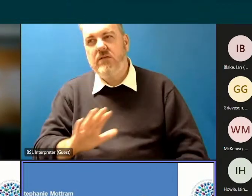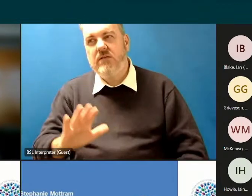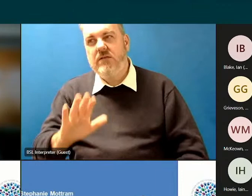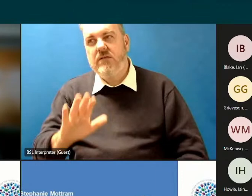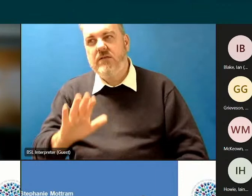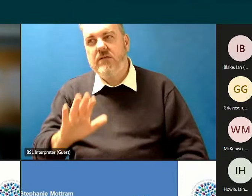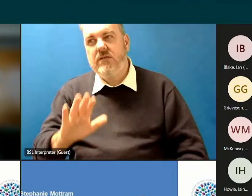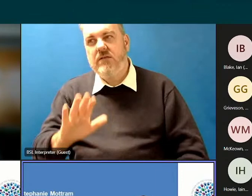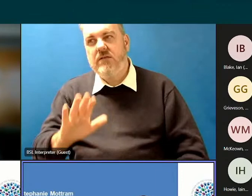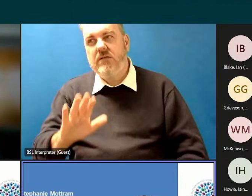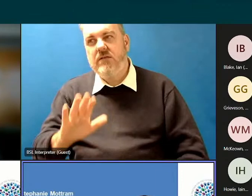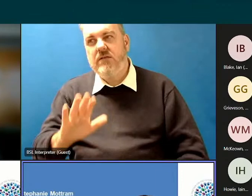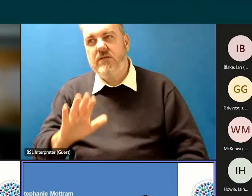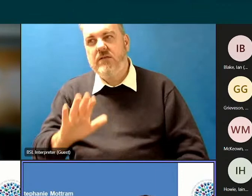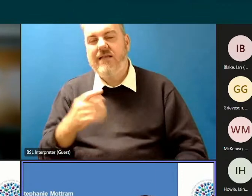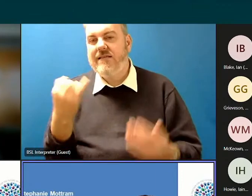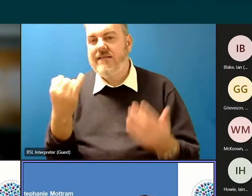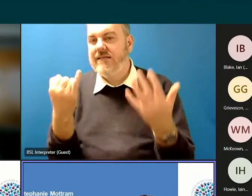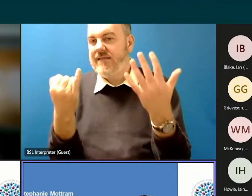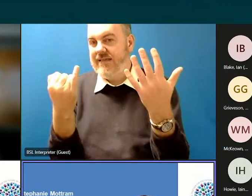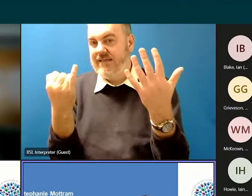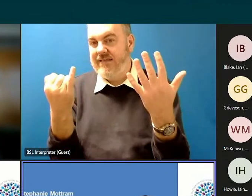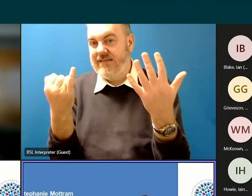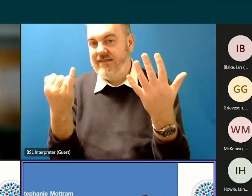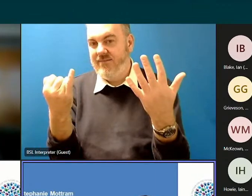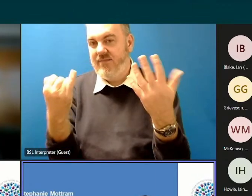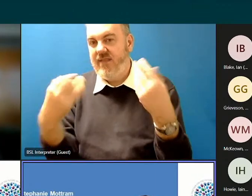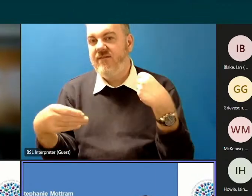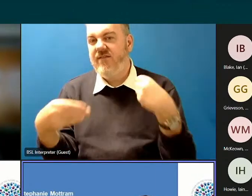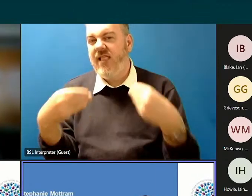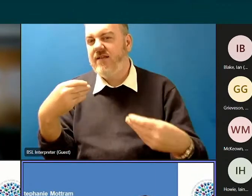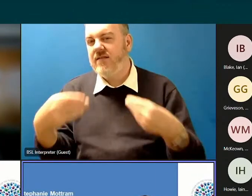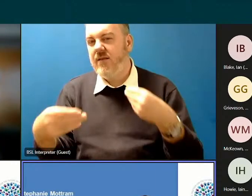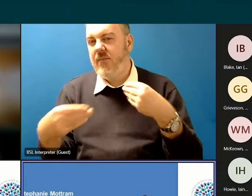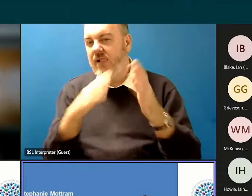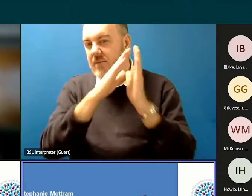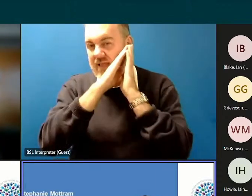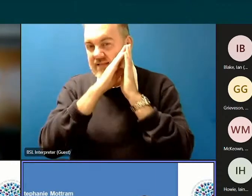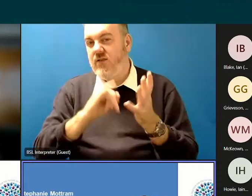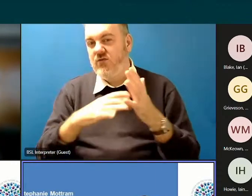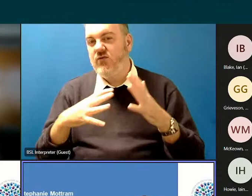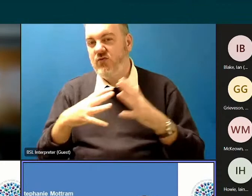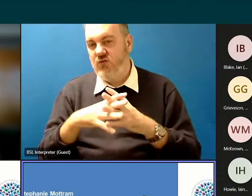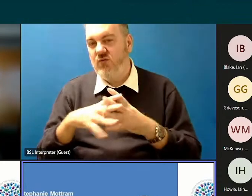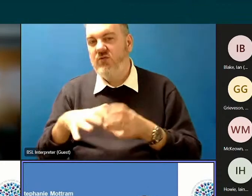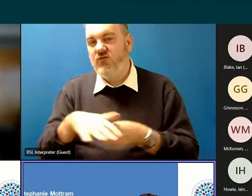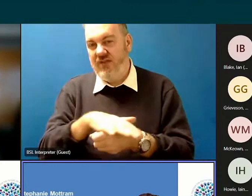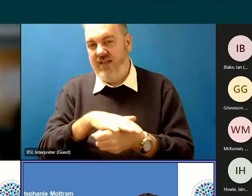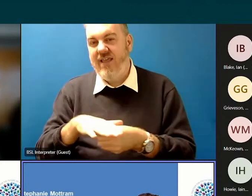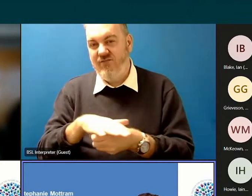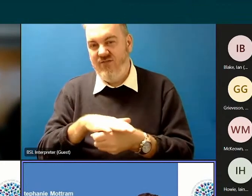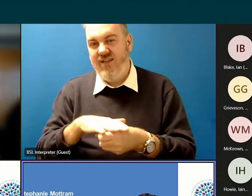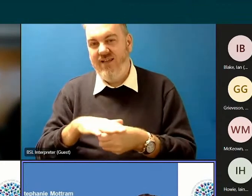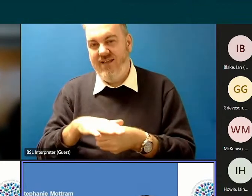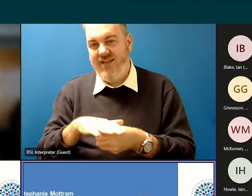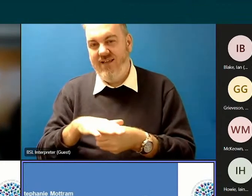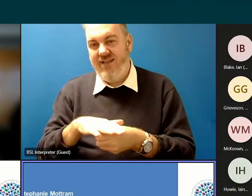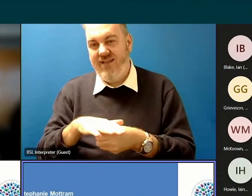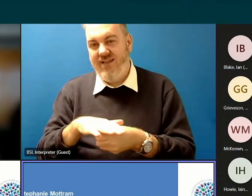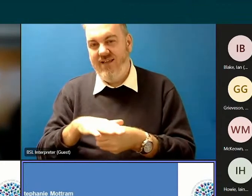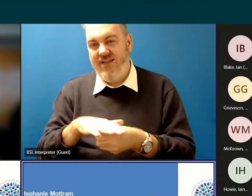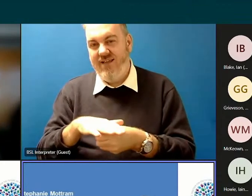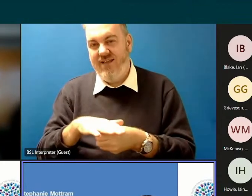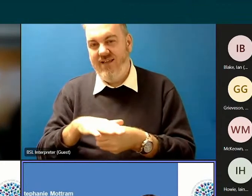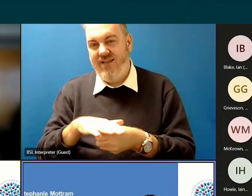was 6 flexible beds within the Stewartry area. But as I say, I would need to just clarify